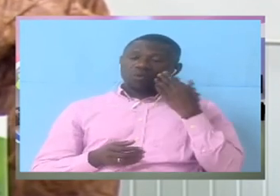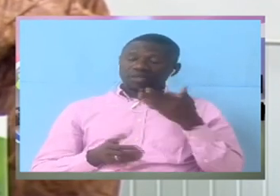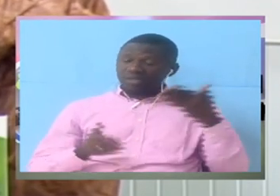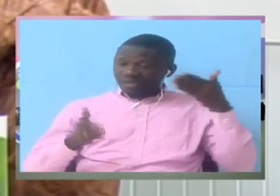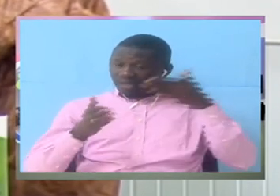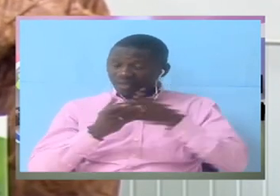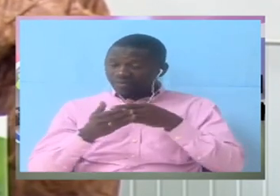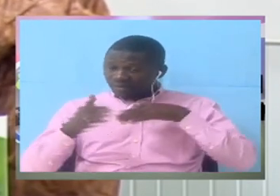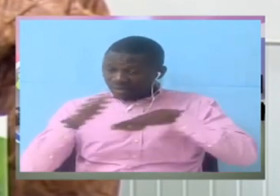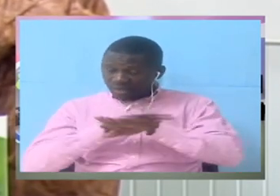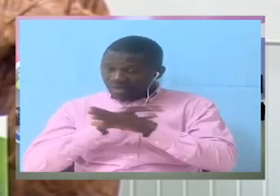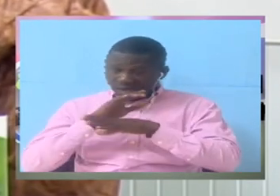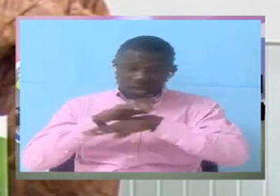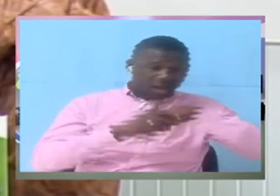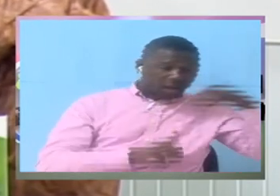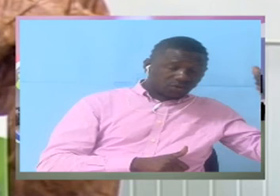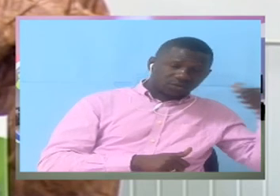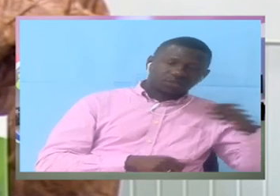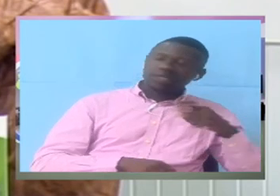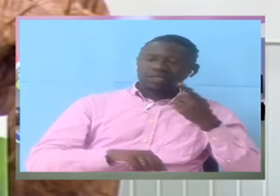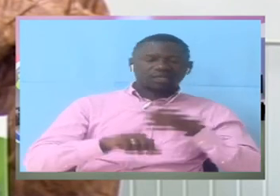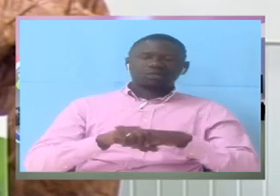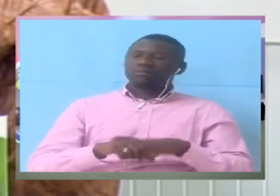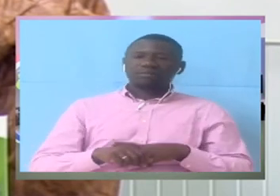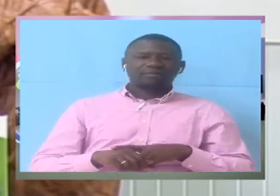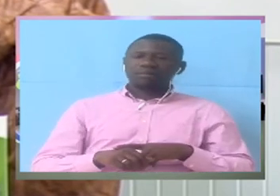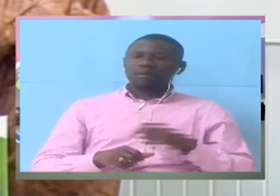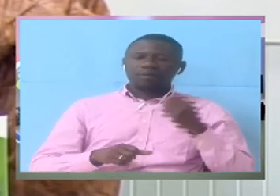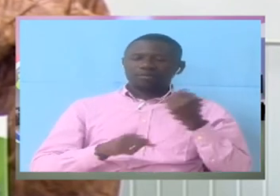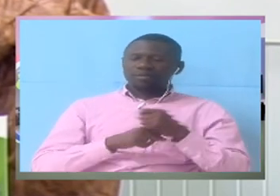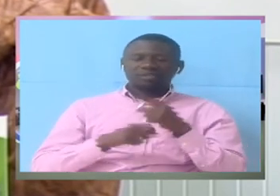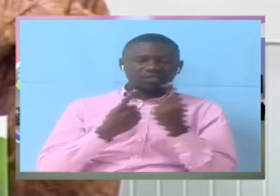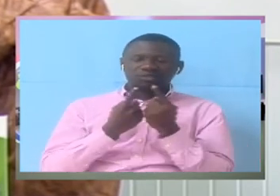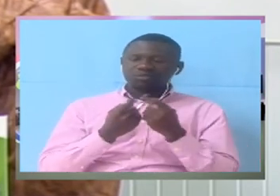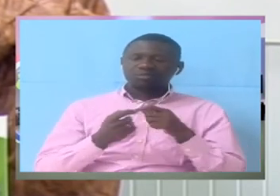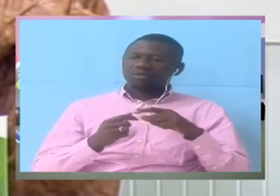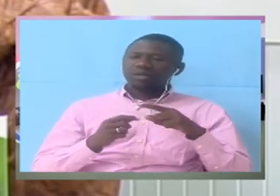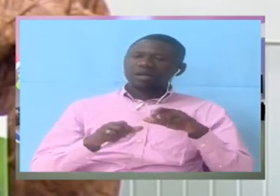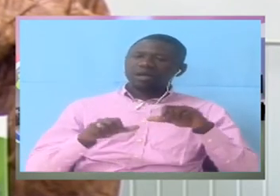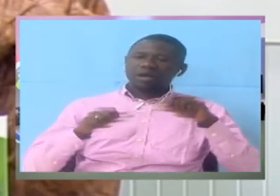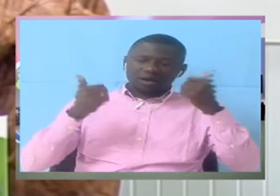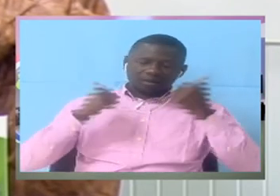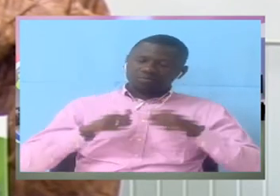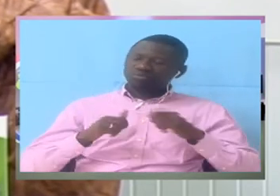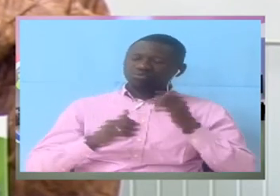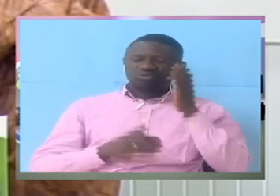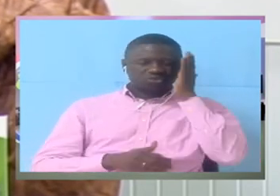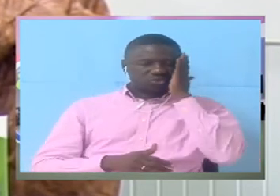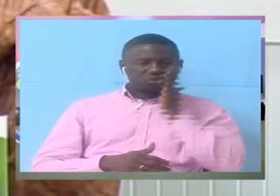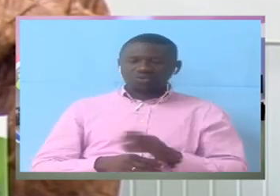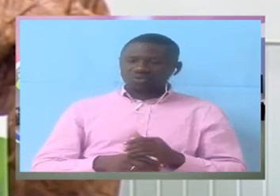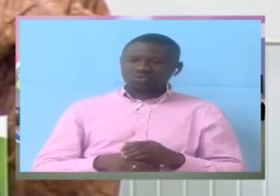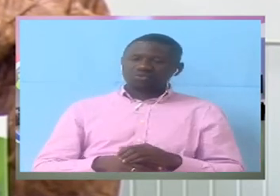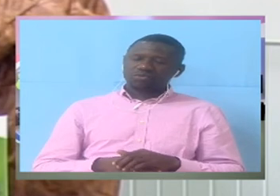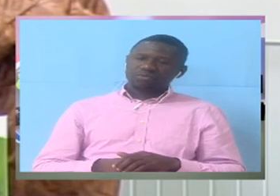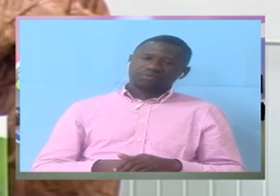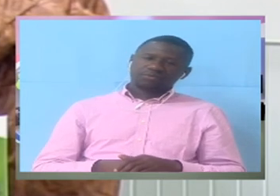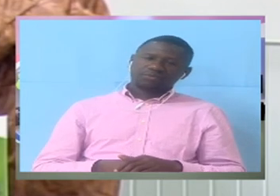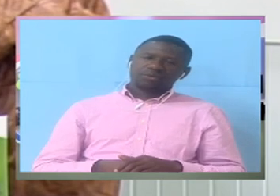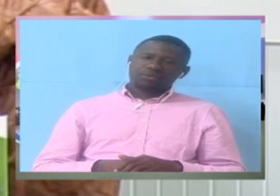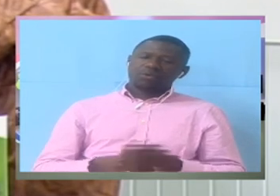Because each time he comes in and goes out, that's when things start getting terrible. Why do